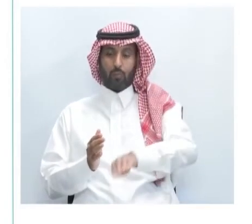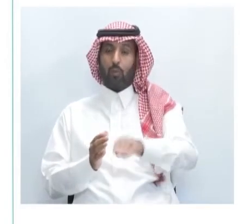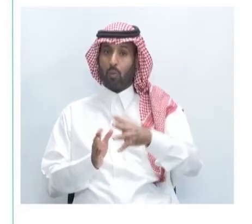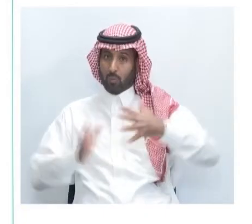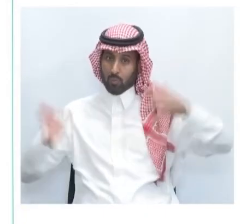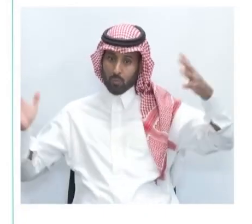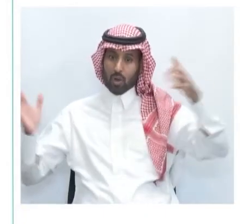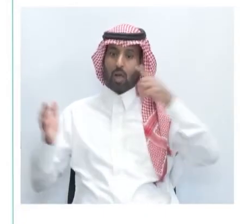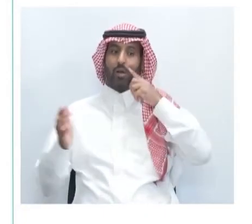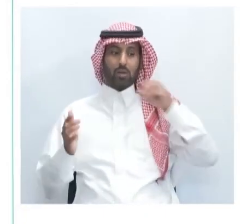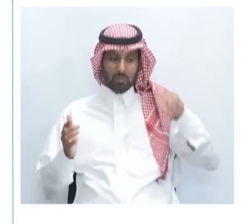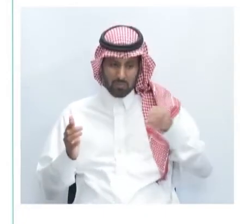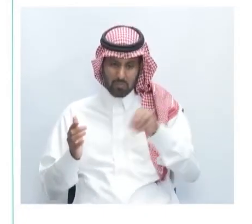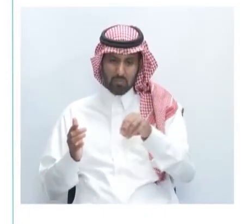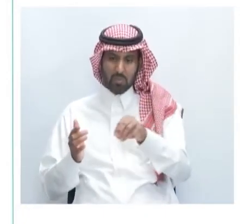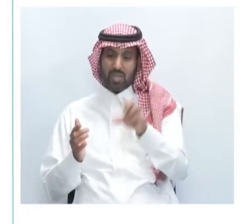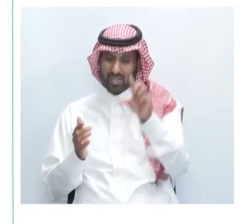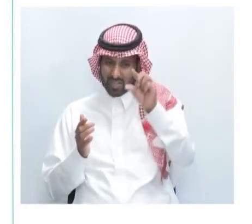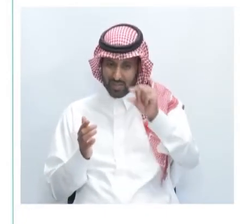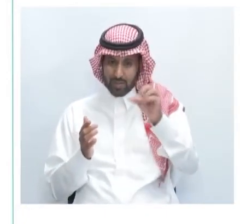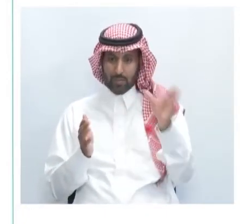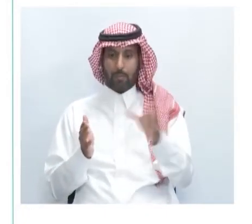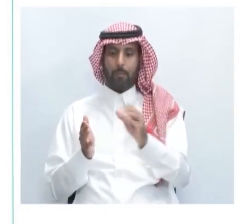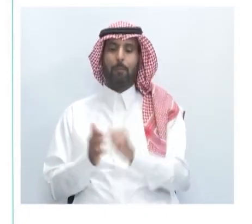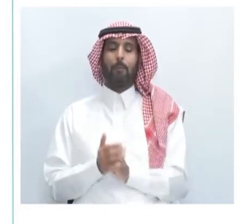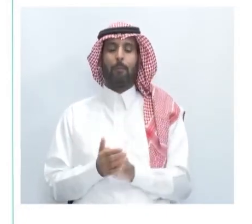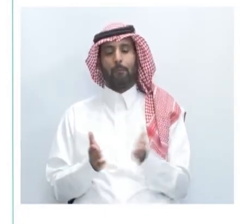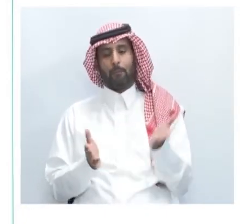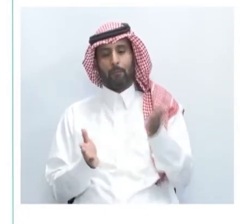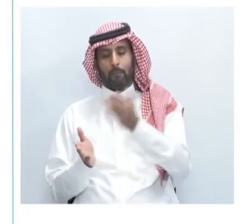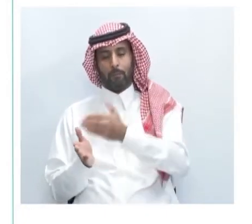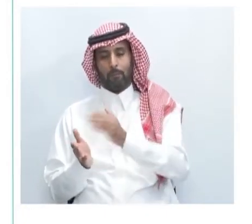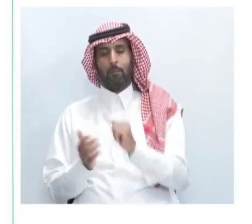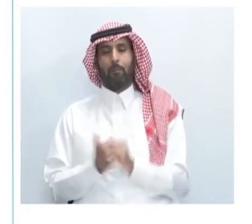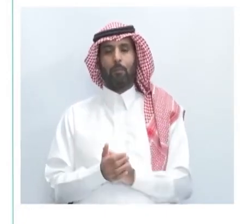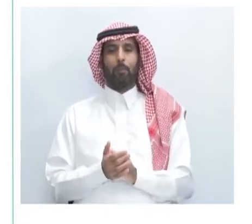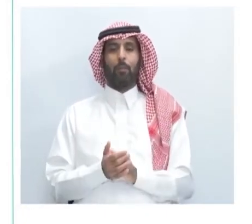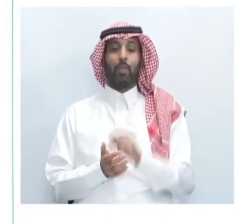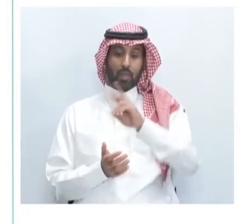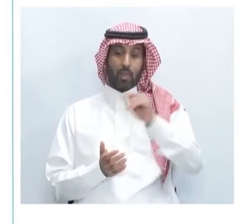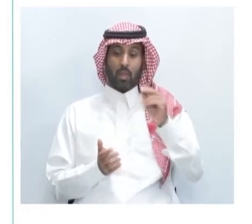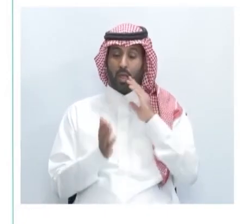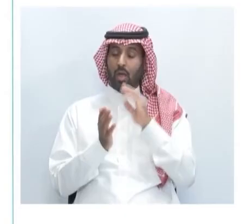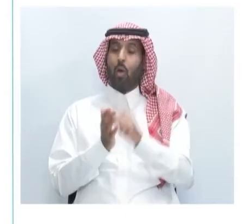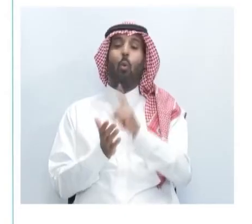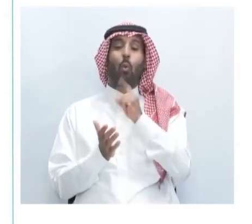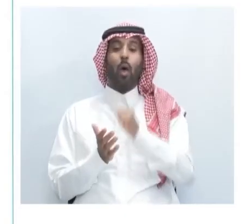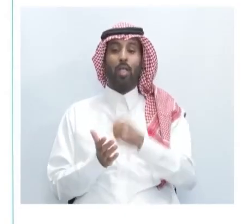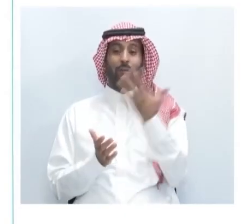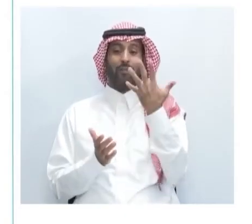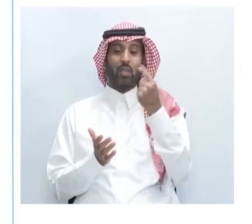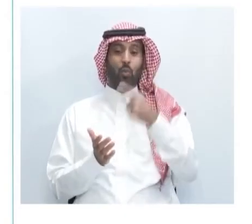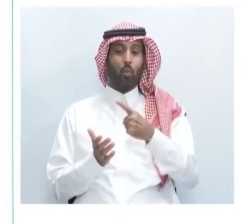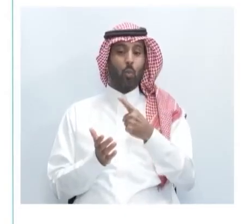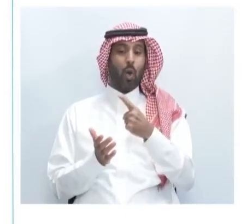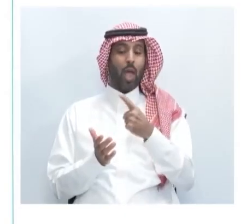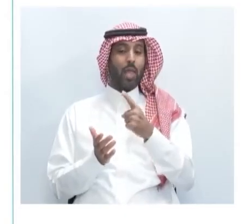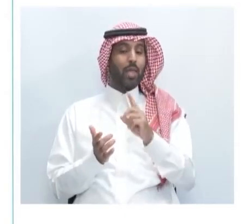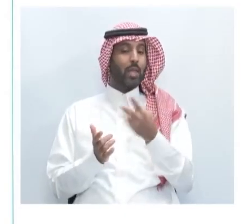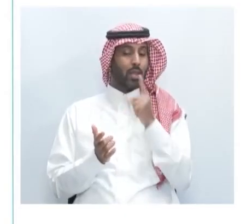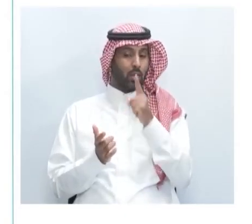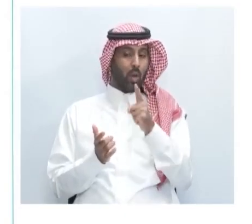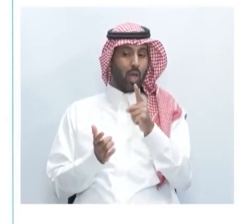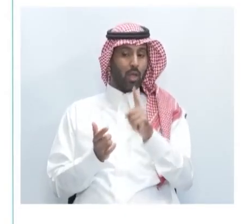big. And the mouse is what? Small. Excellent. Okay, now the same page, 151. Okay, now we have